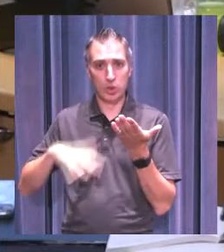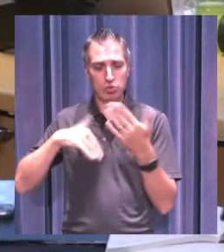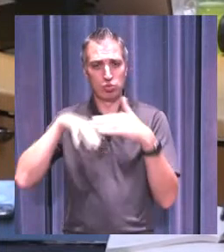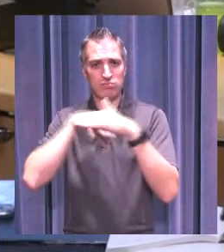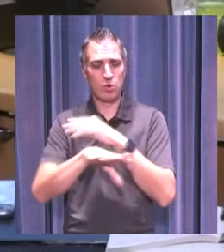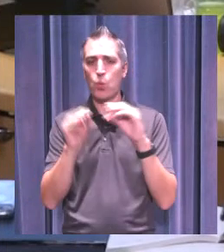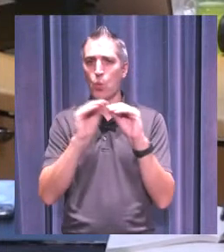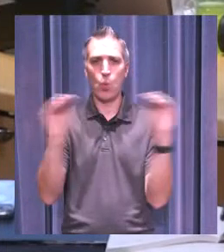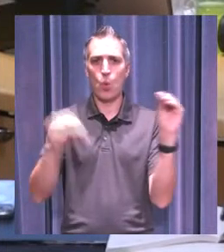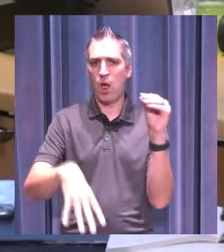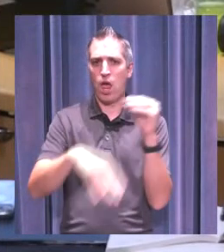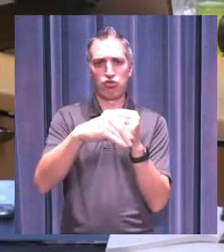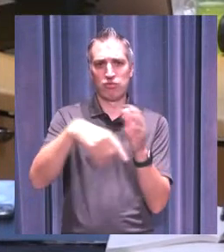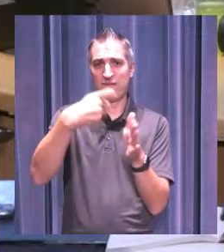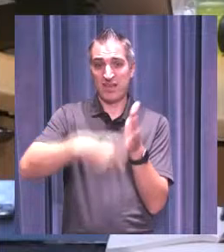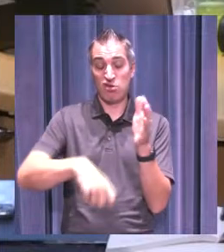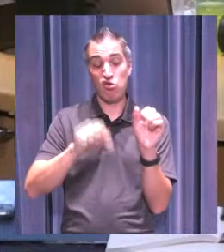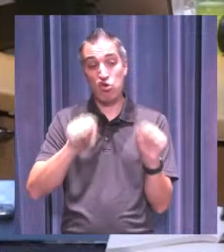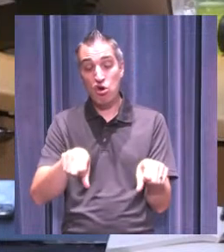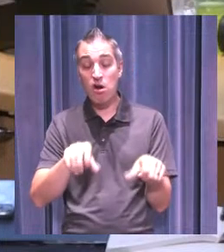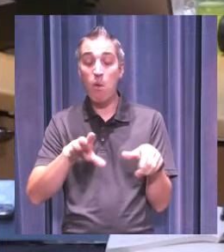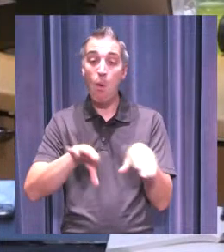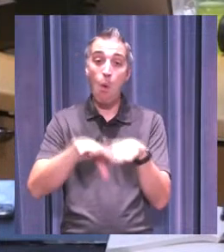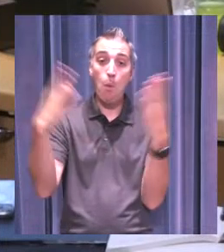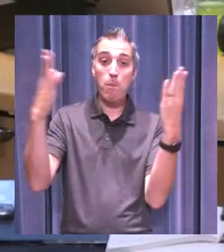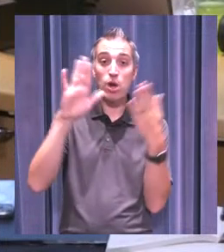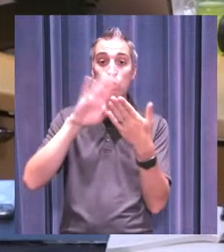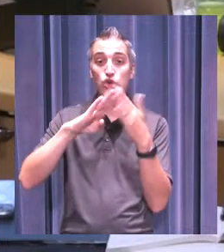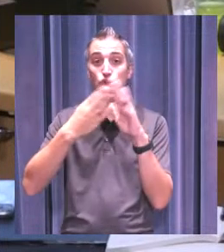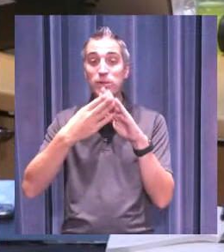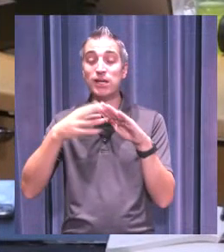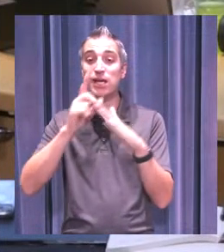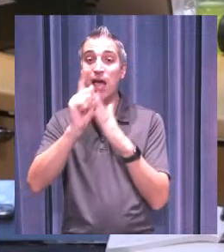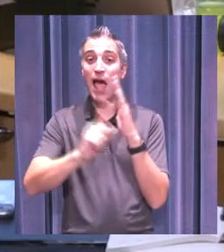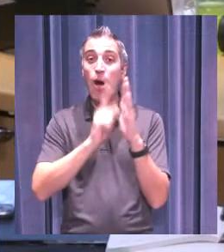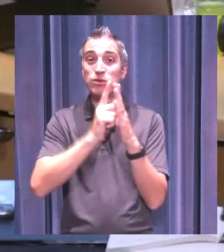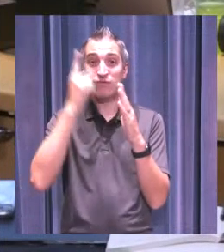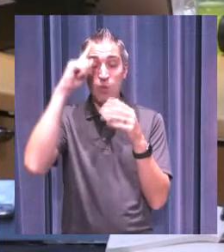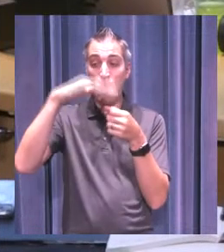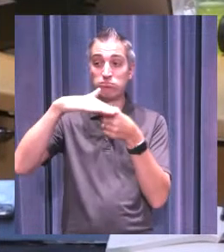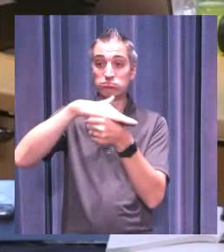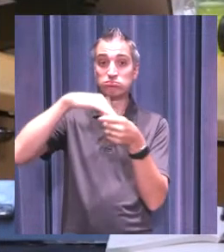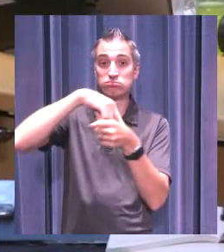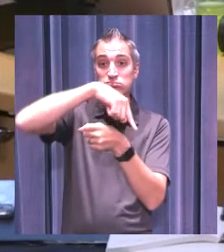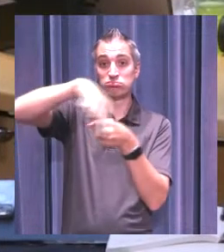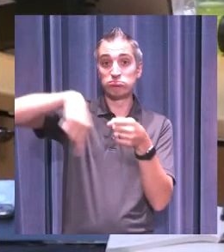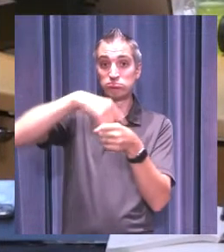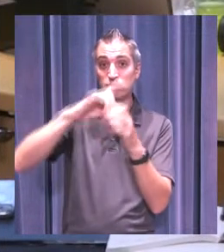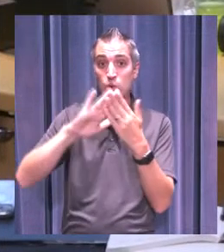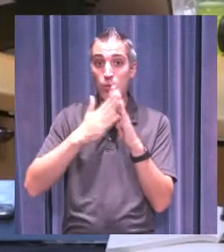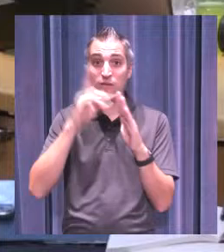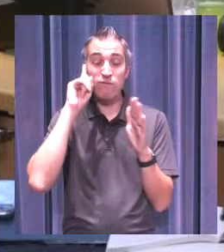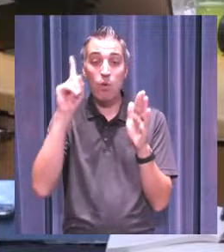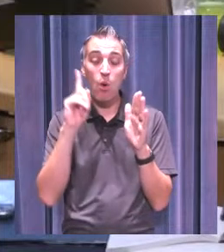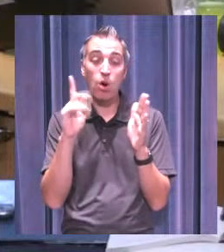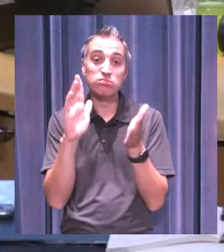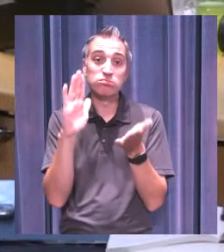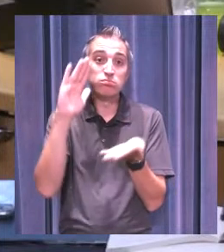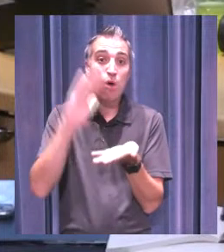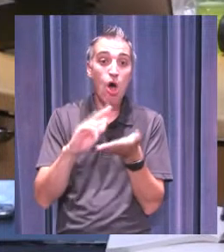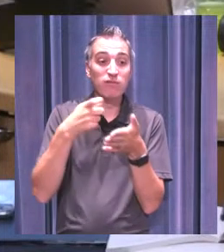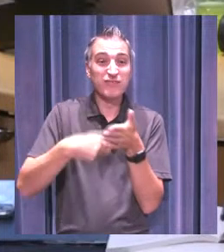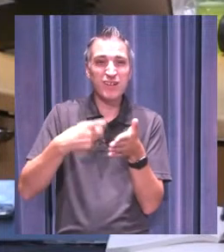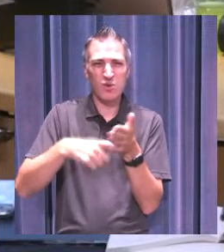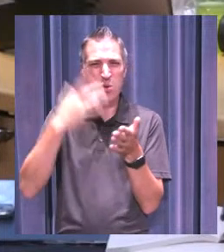also discuss having open community hours available to the area community for a small fee. Why would the board choose to